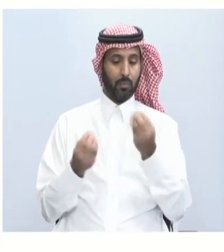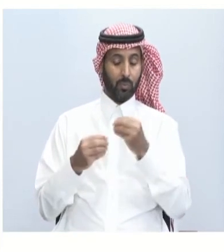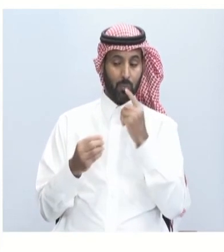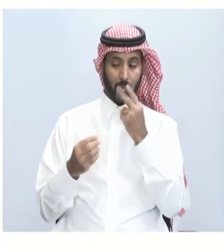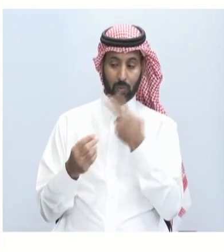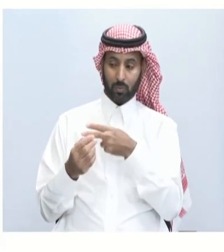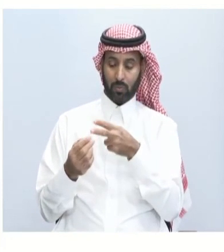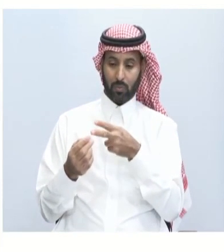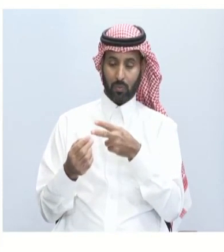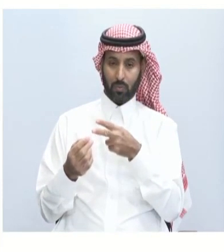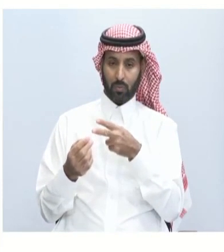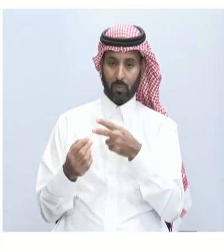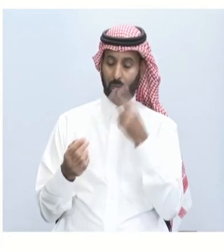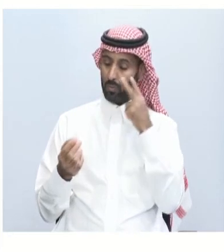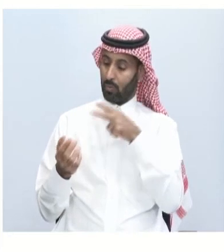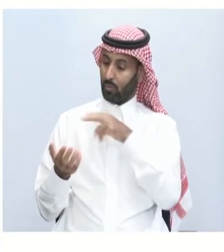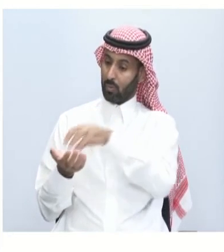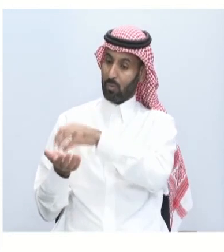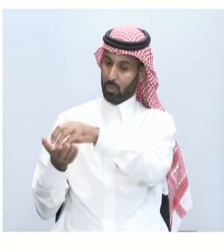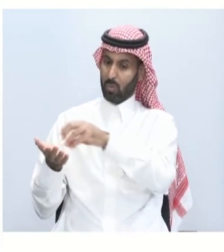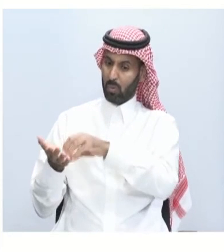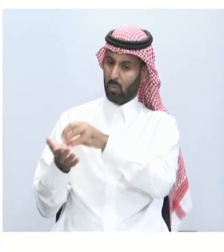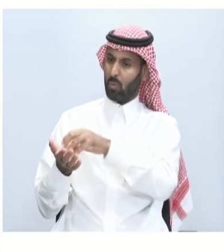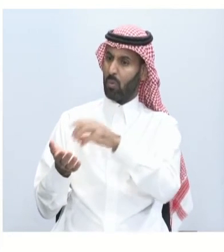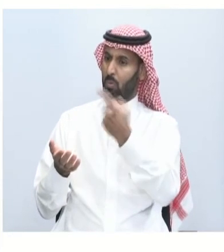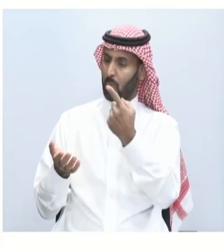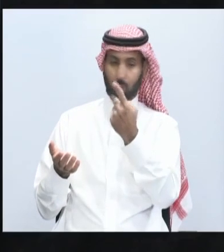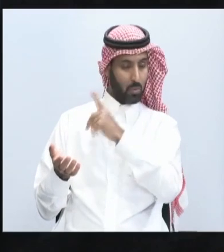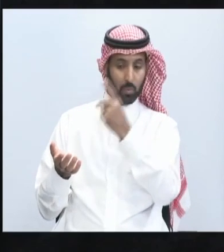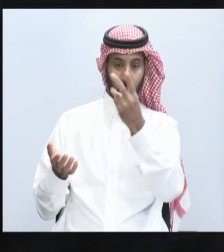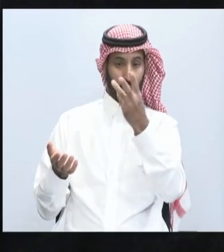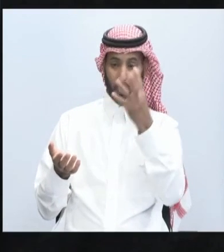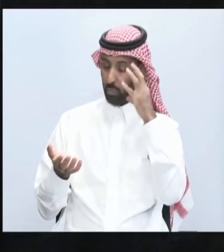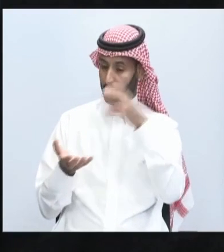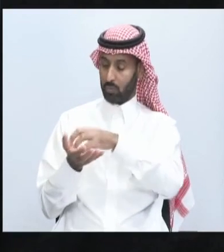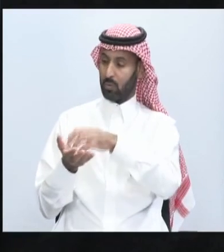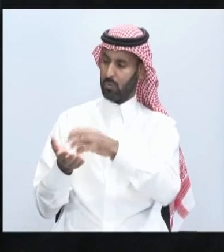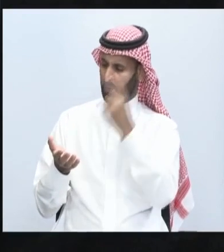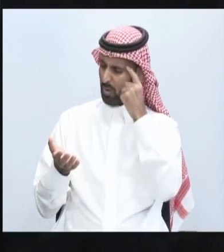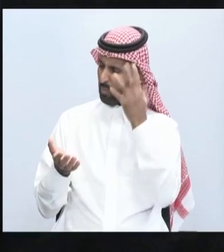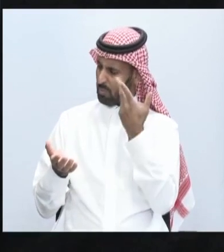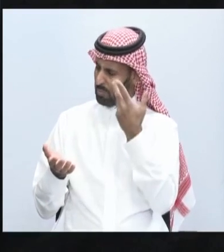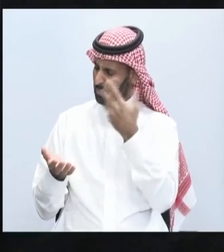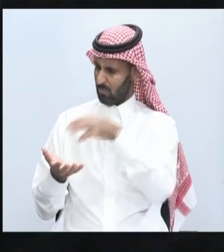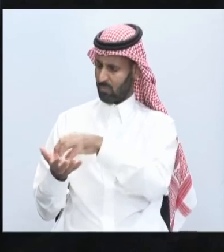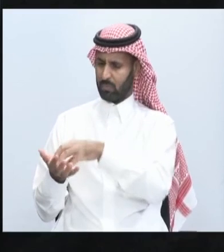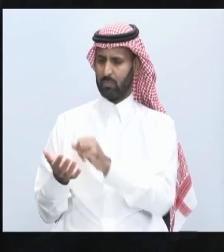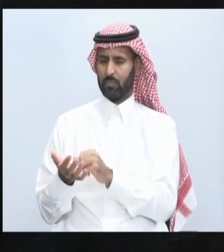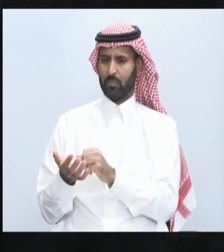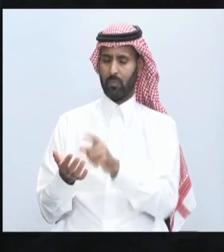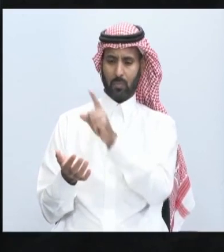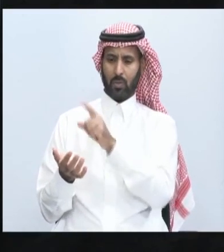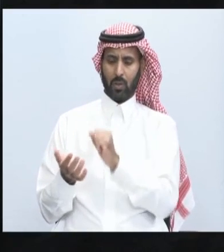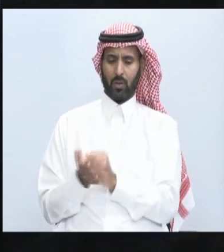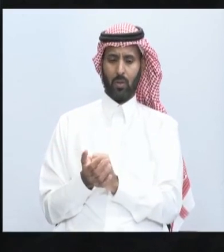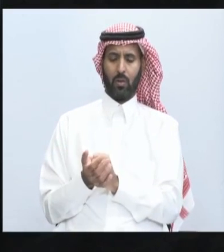thing, for example, when you see different objects, not only one, but when you see different objects, you can ask a